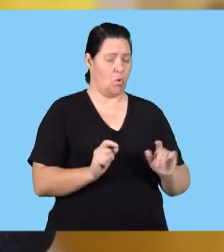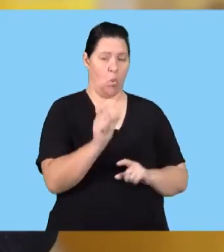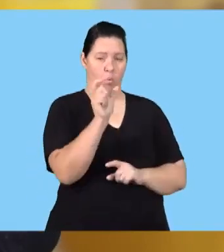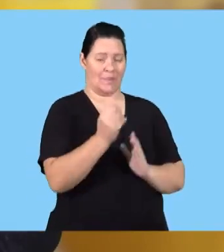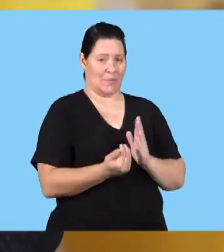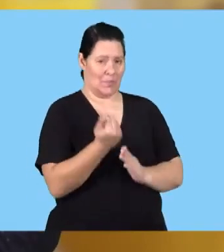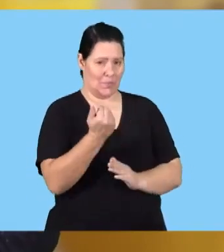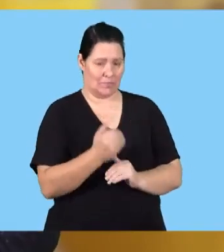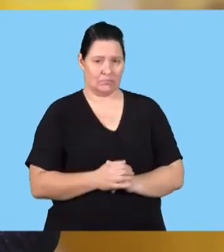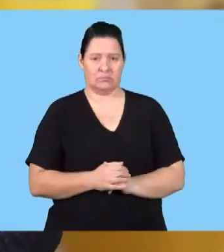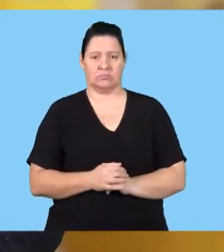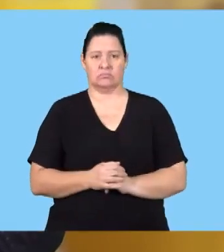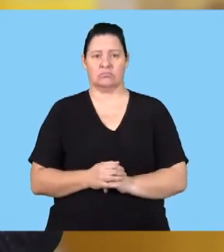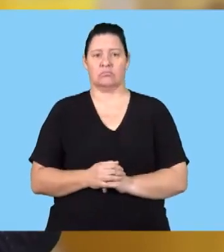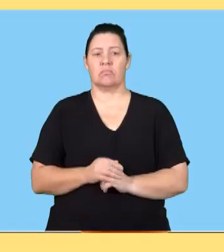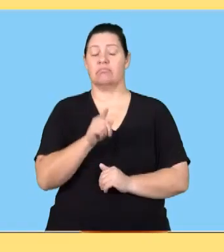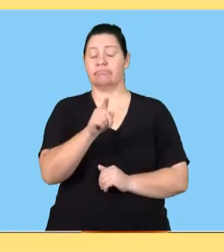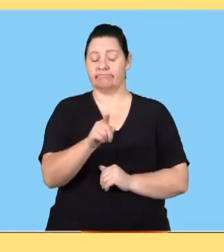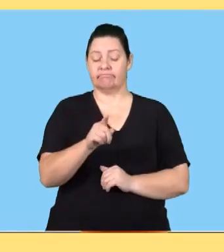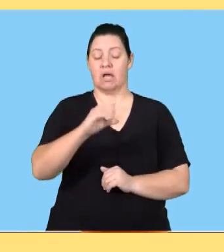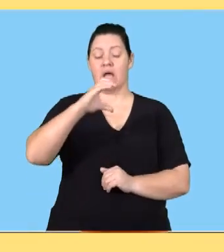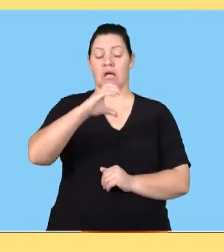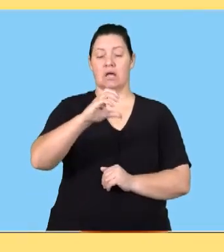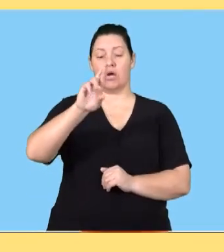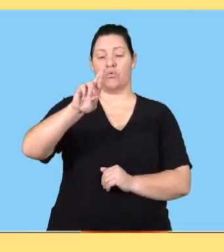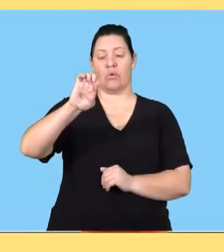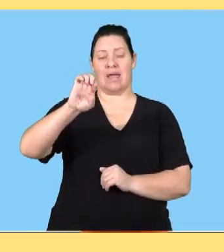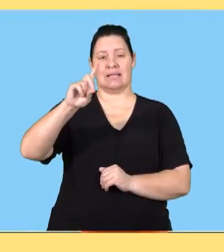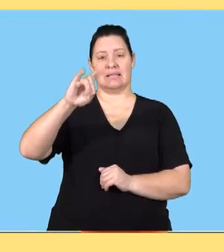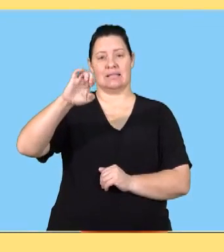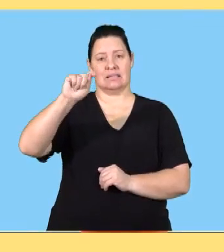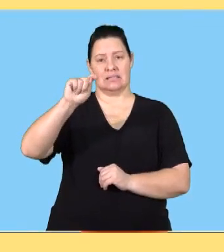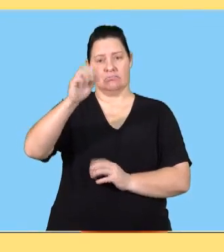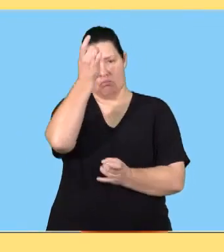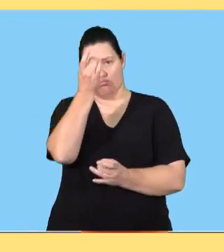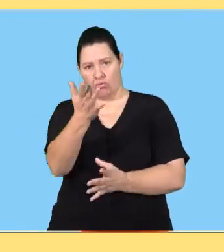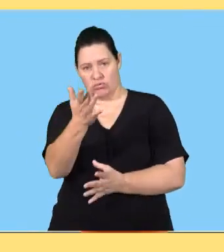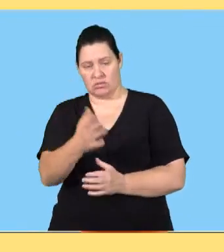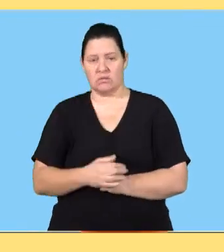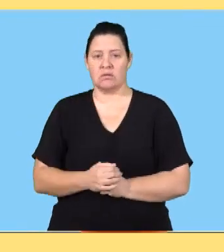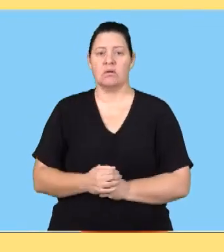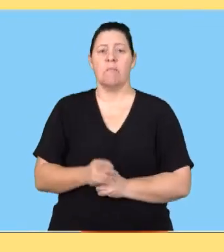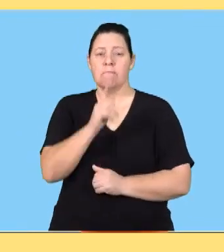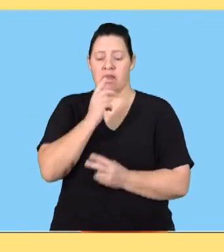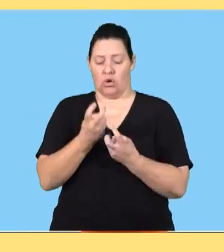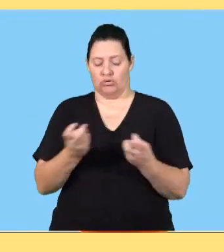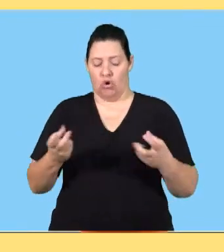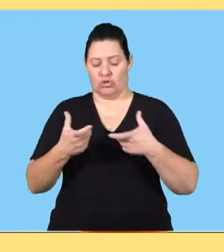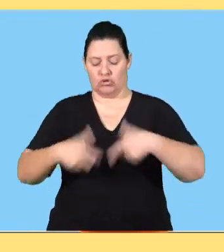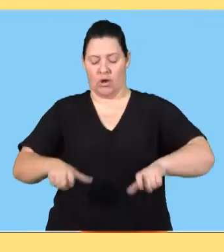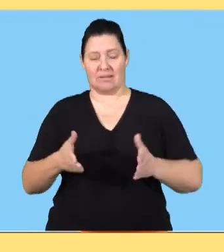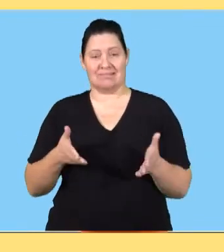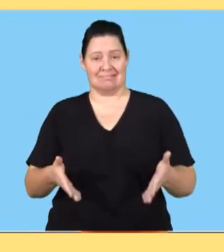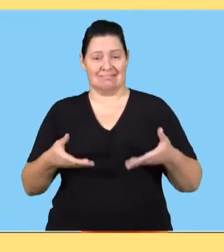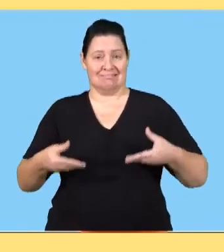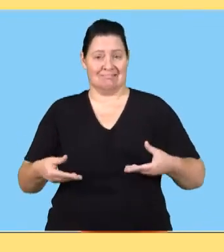introduce the new word to you. It is what we call a credit note. This is a source document, so